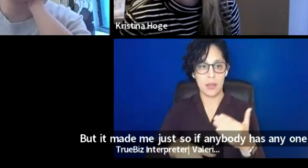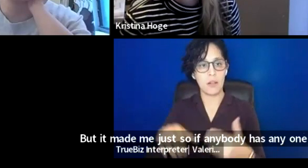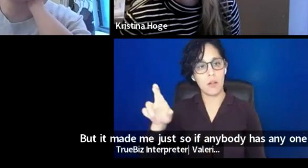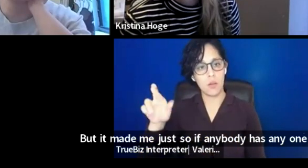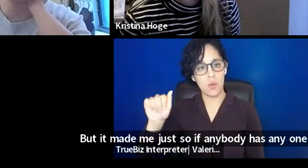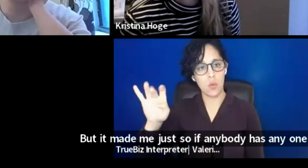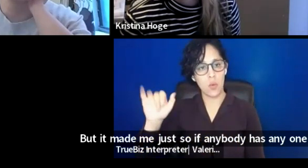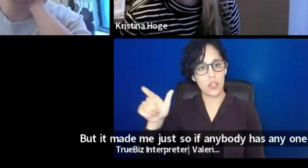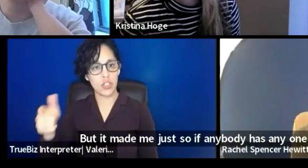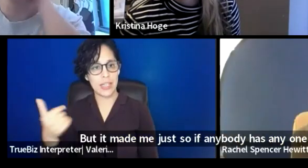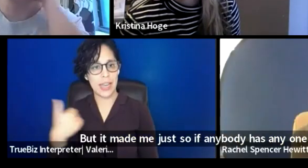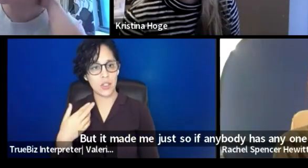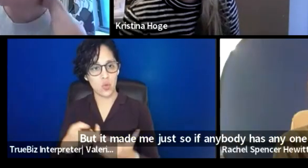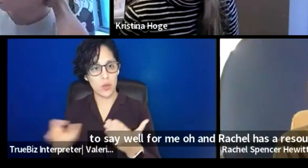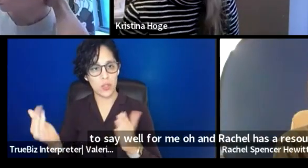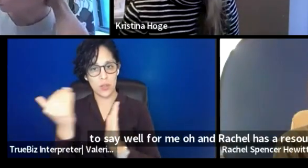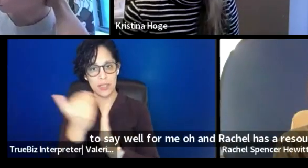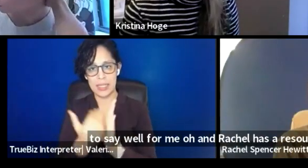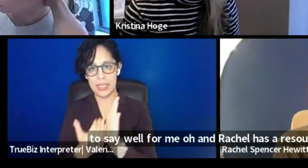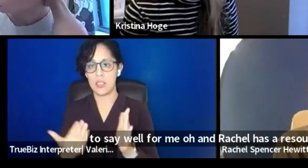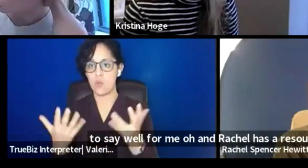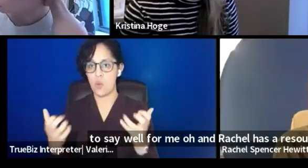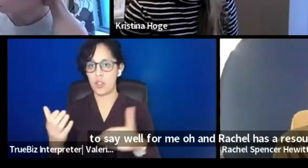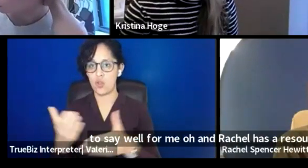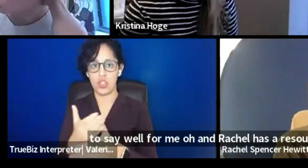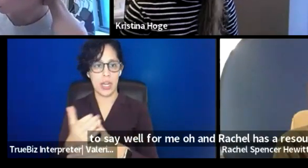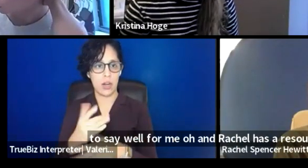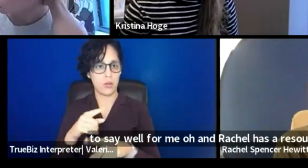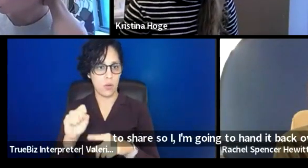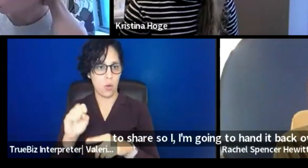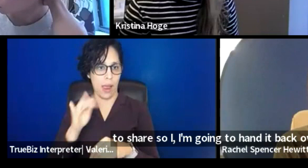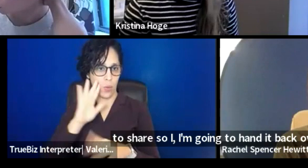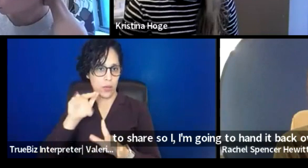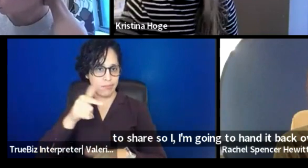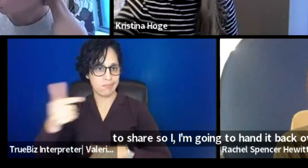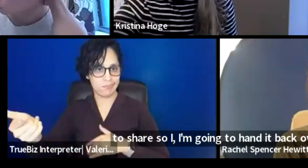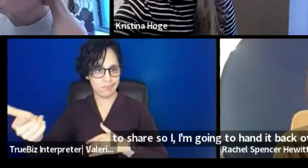resources list to share. So I'm gonna hand it back over to